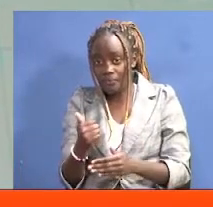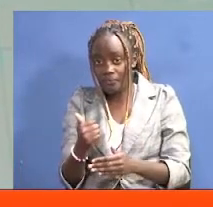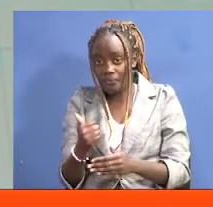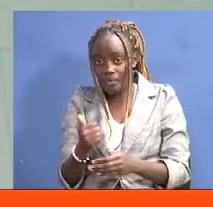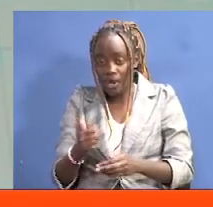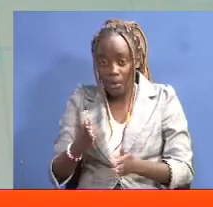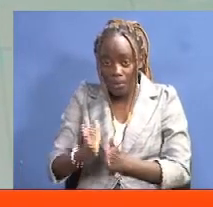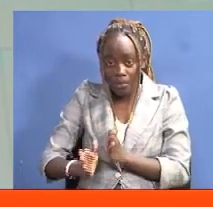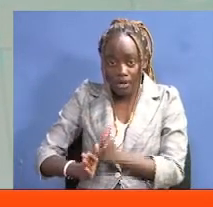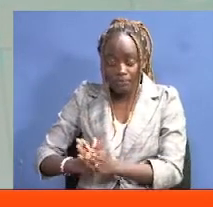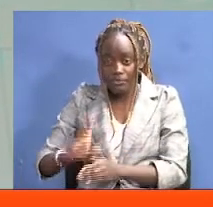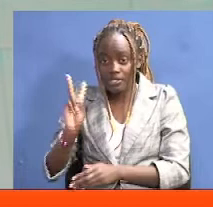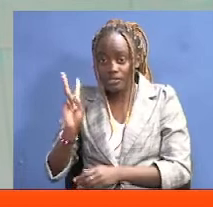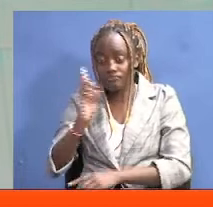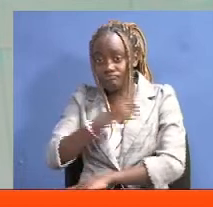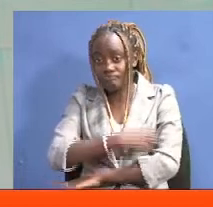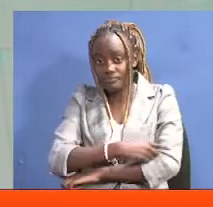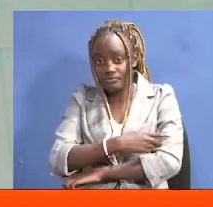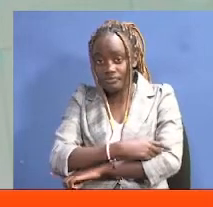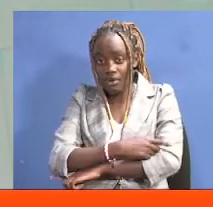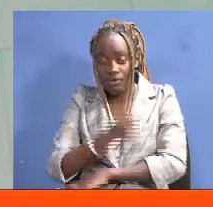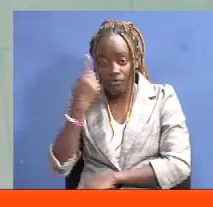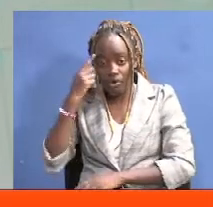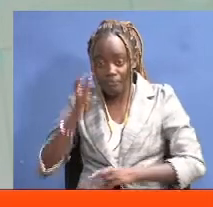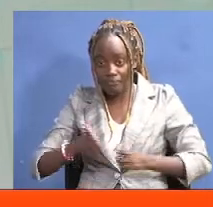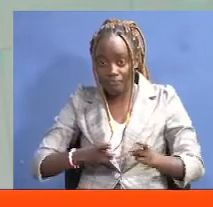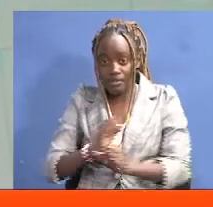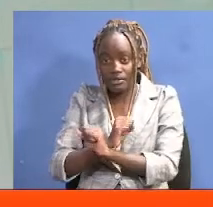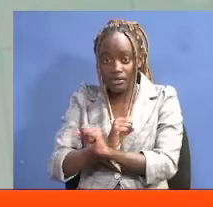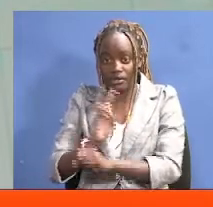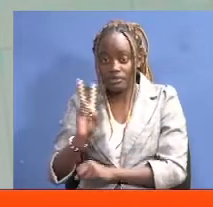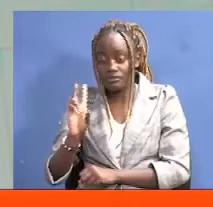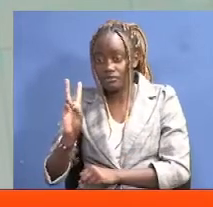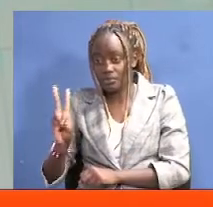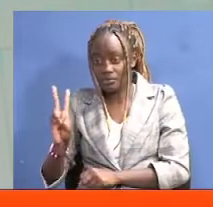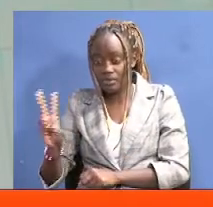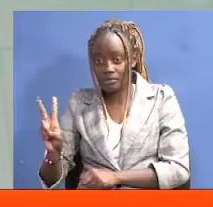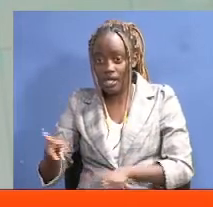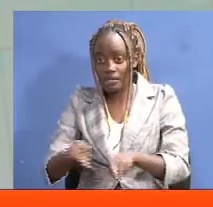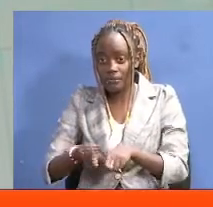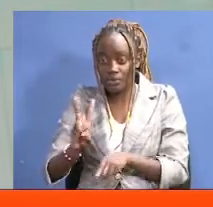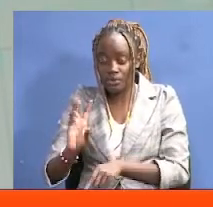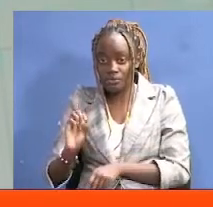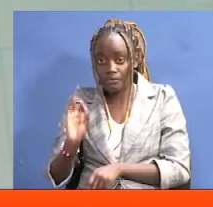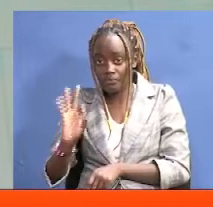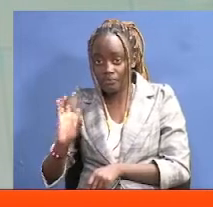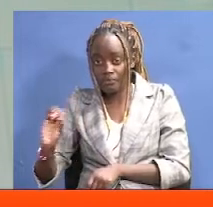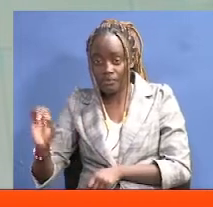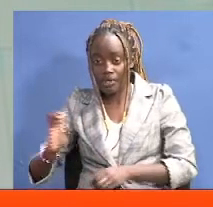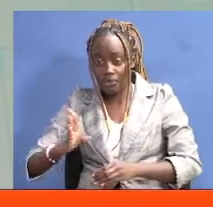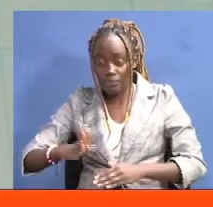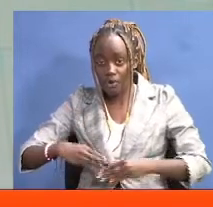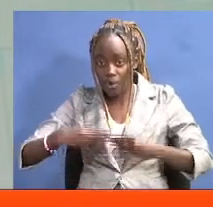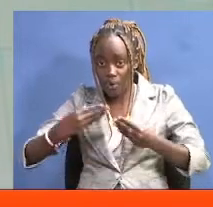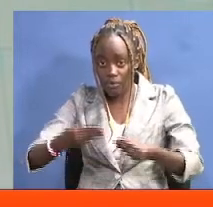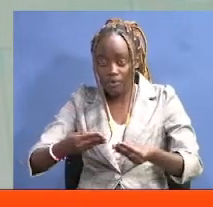global plan for the second decade of action for road safety 2021 to 2030. The global plan was handed over to the